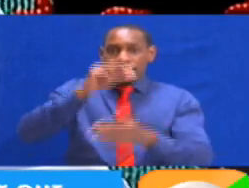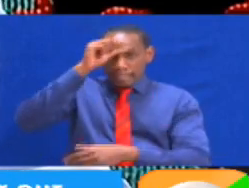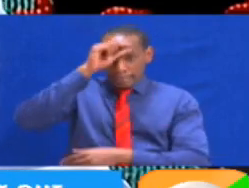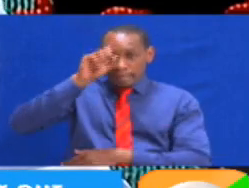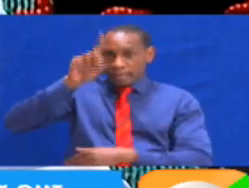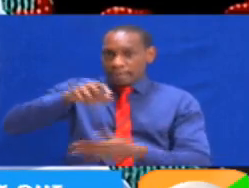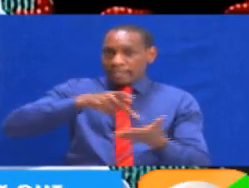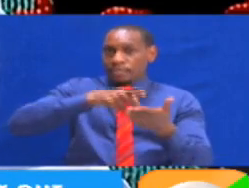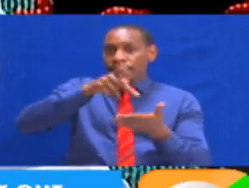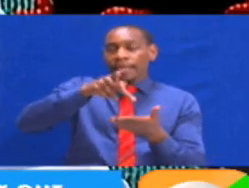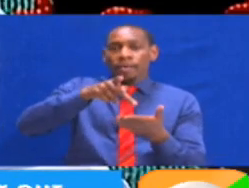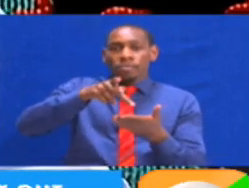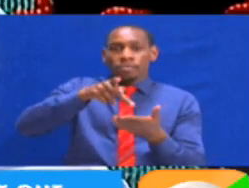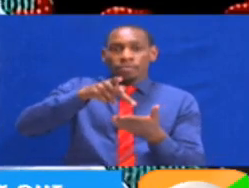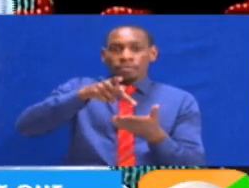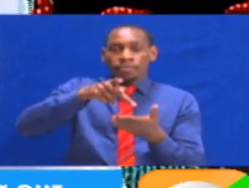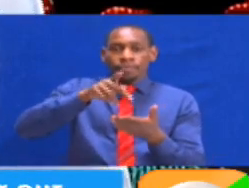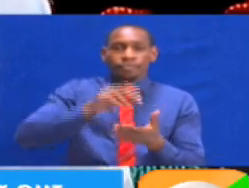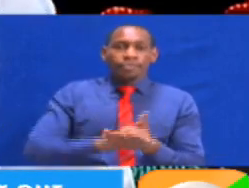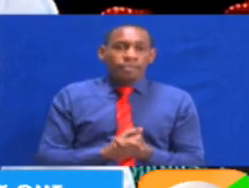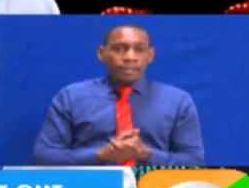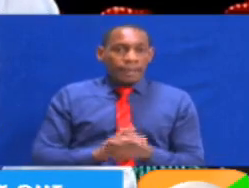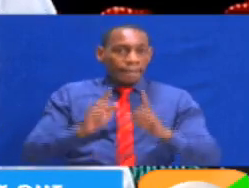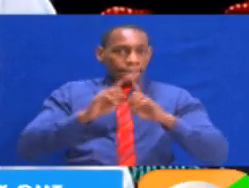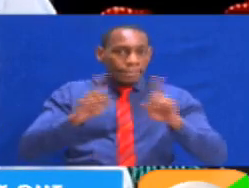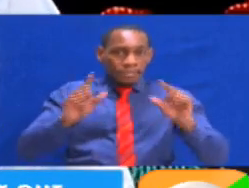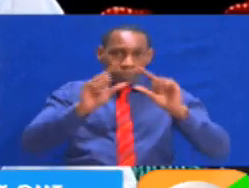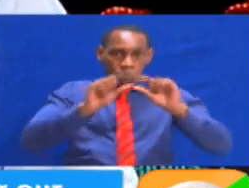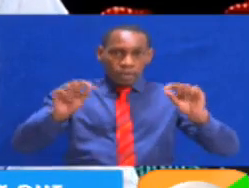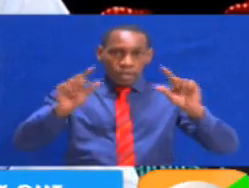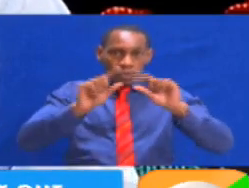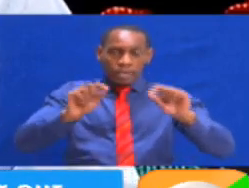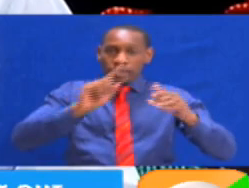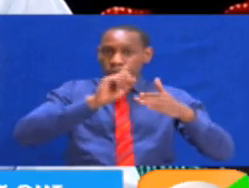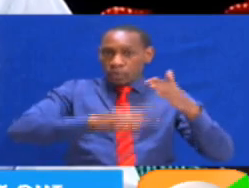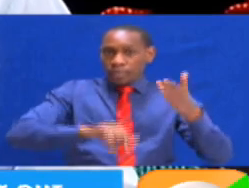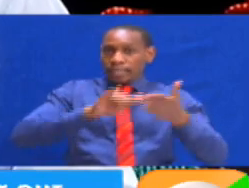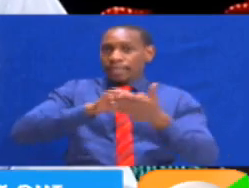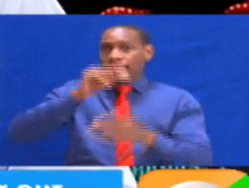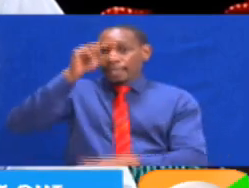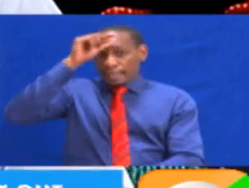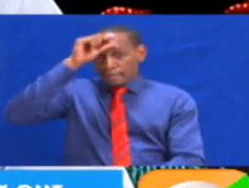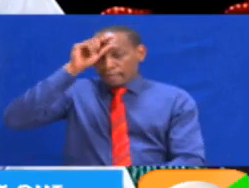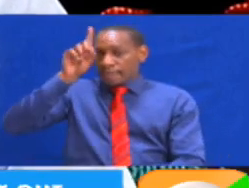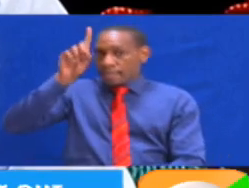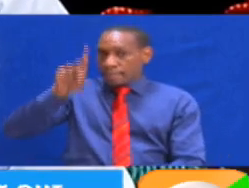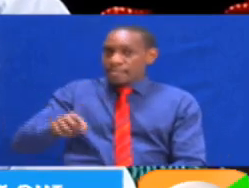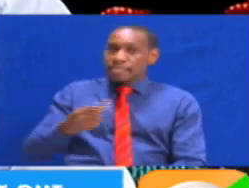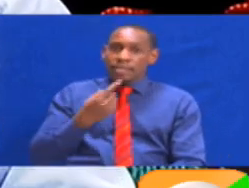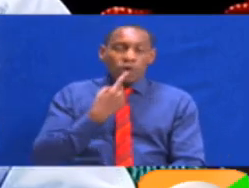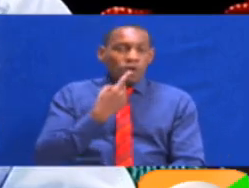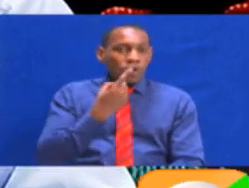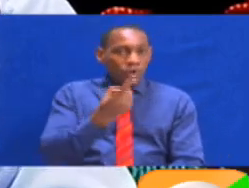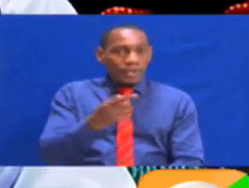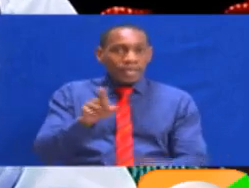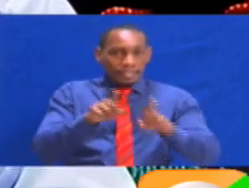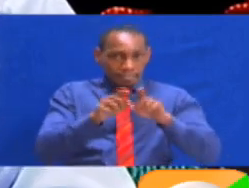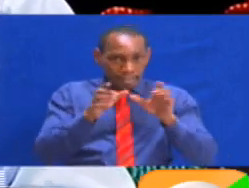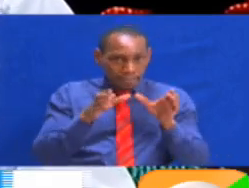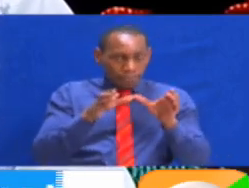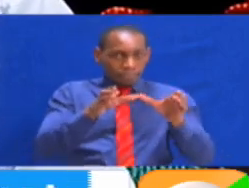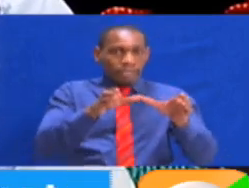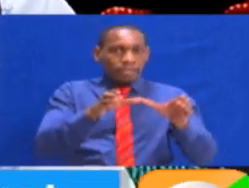meet the cost. But the point is, government needs to direct